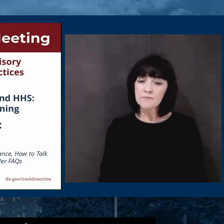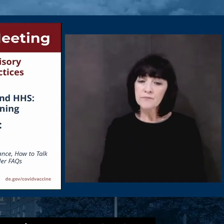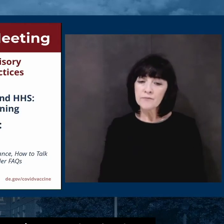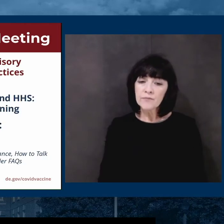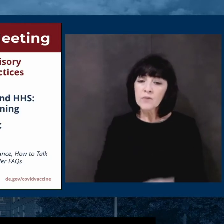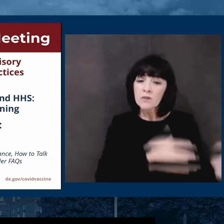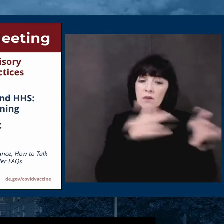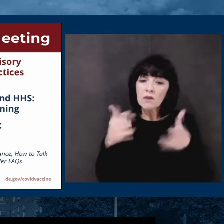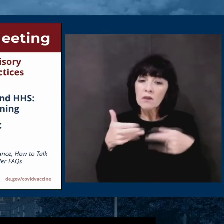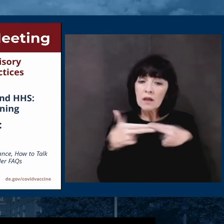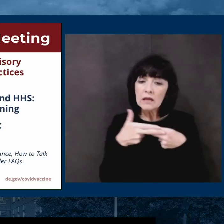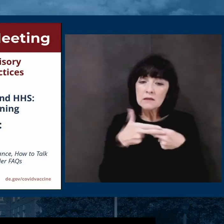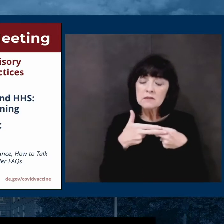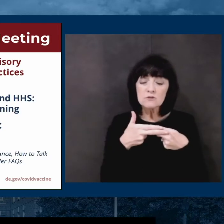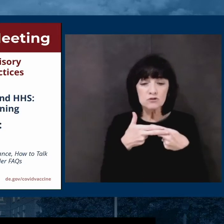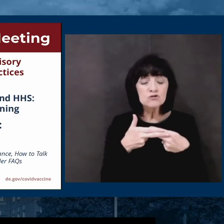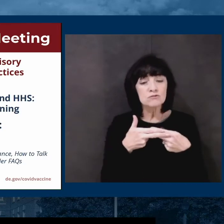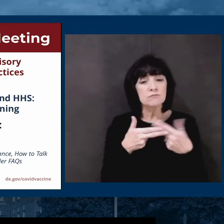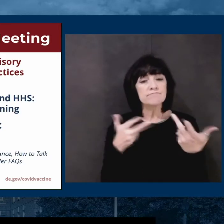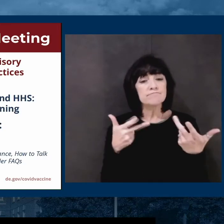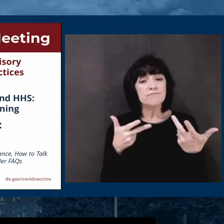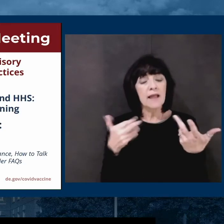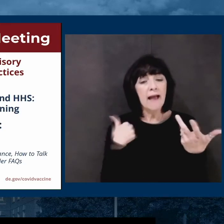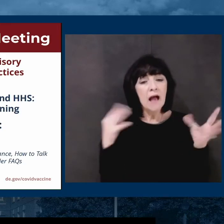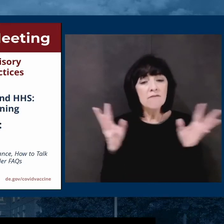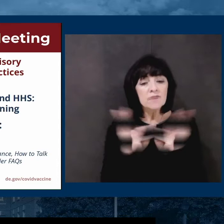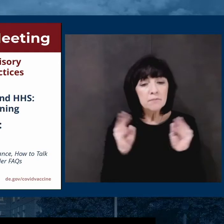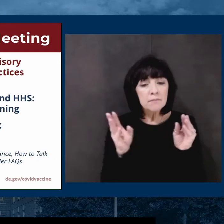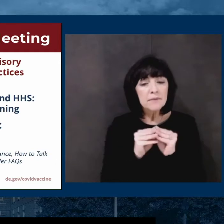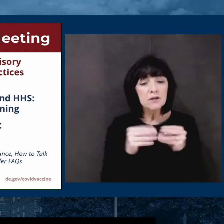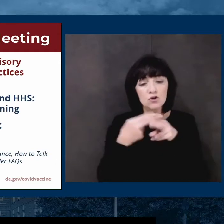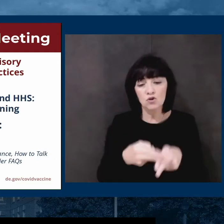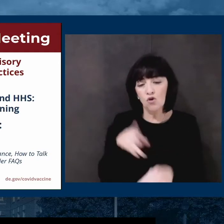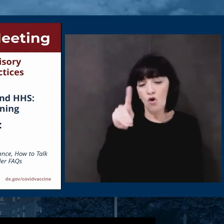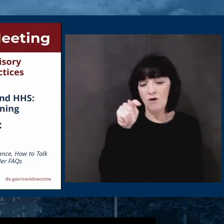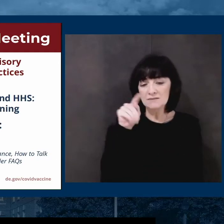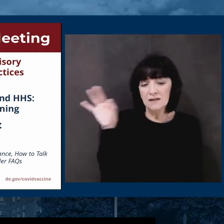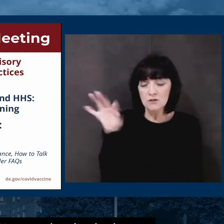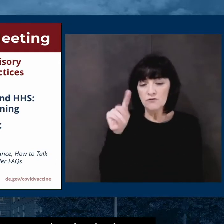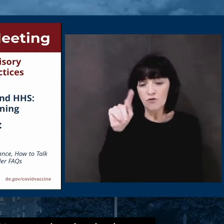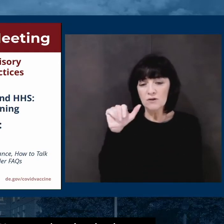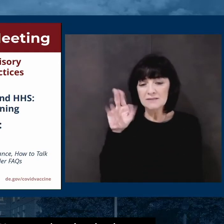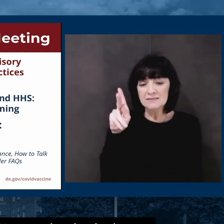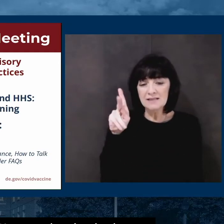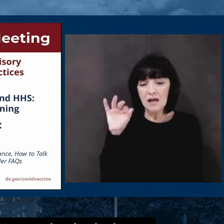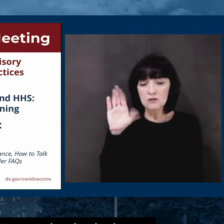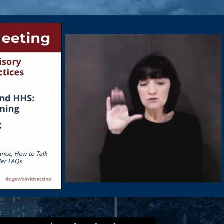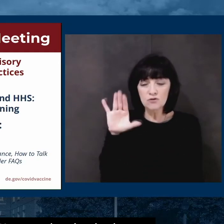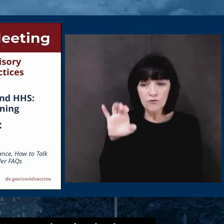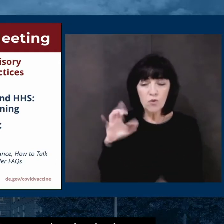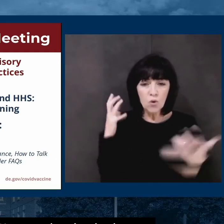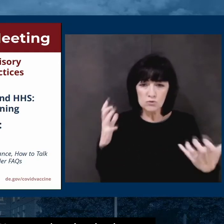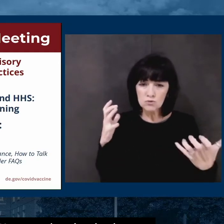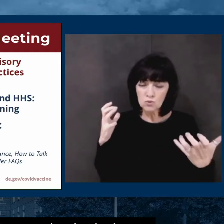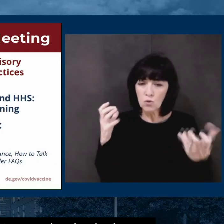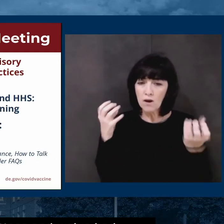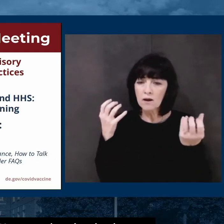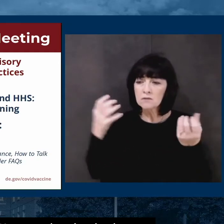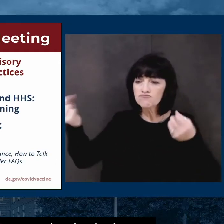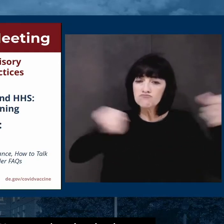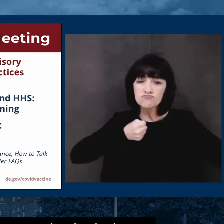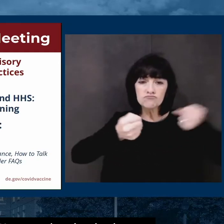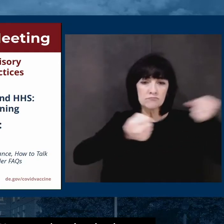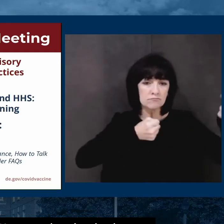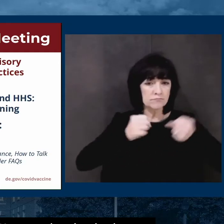about the task force meetings. We've had multiple meetings, multiple subgroup meetings as well too. We want to get as many points of view involved as much as possible.